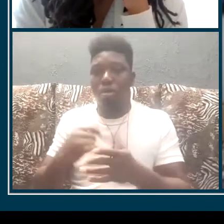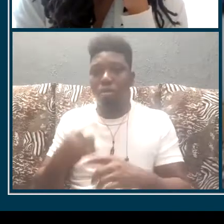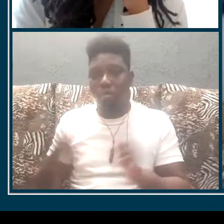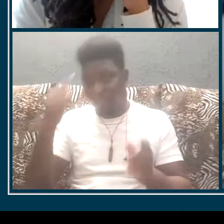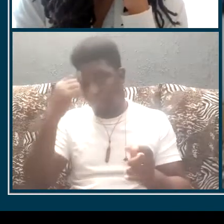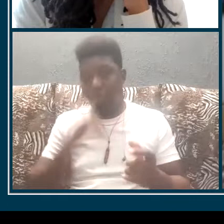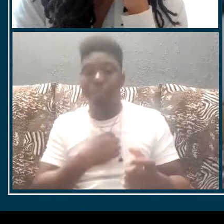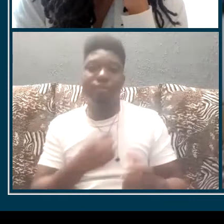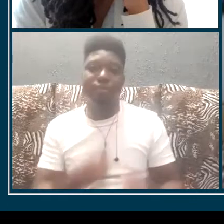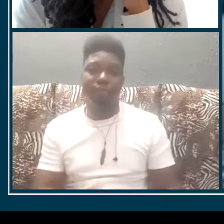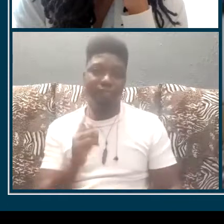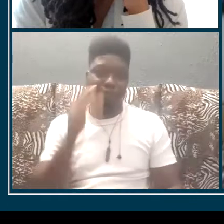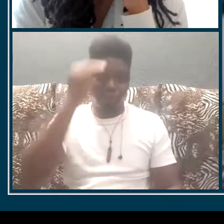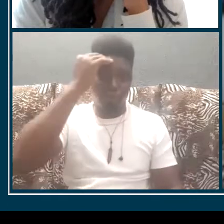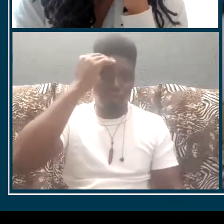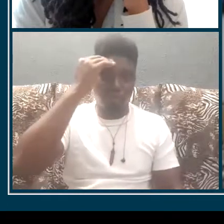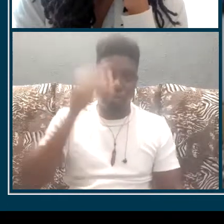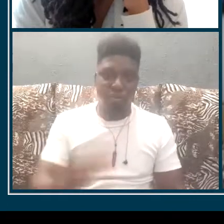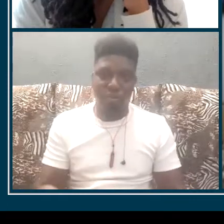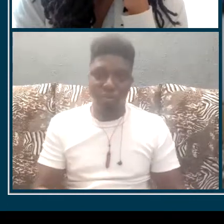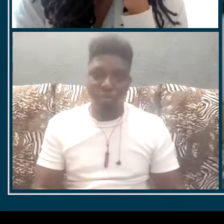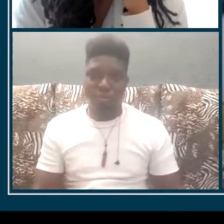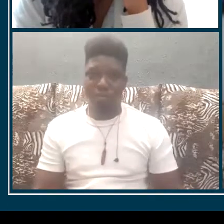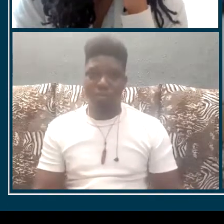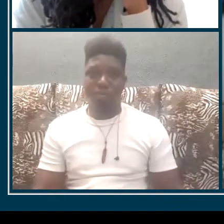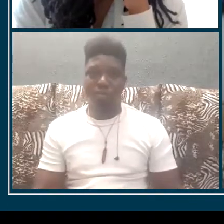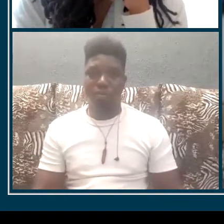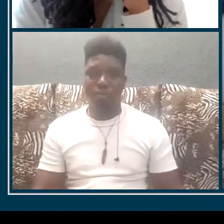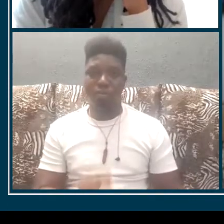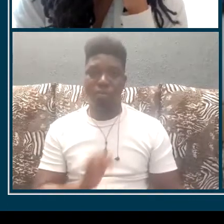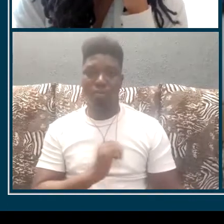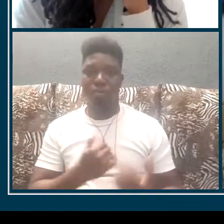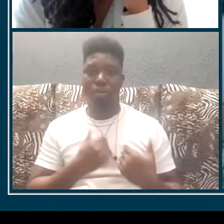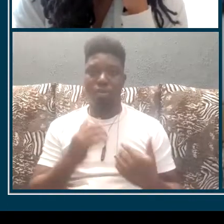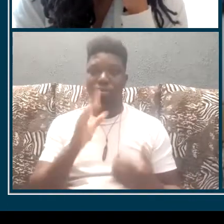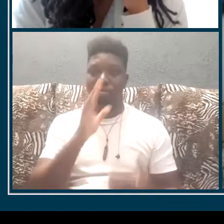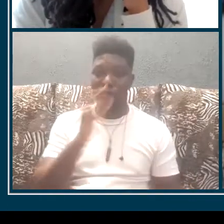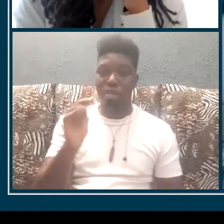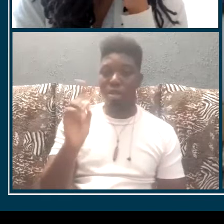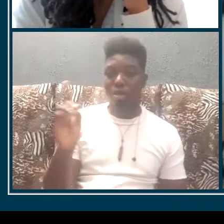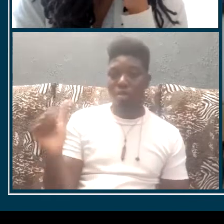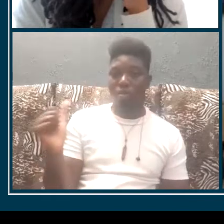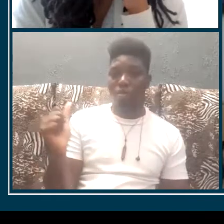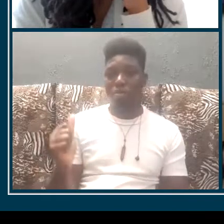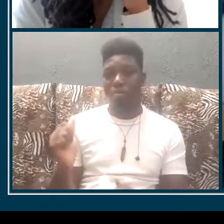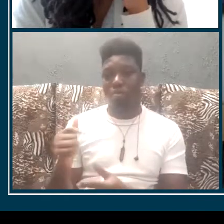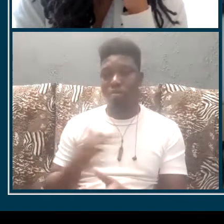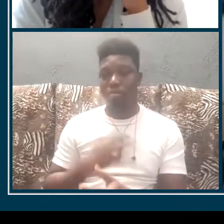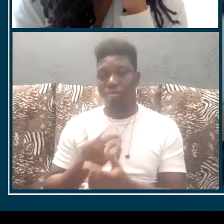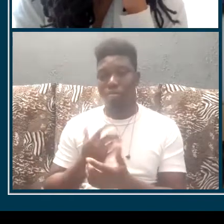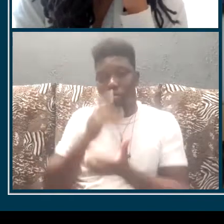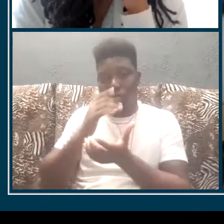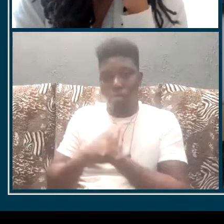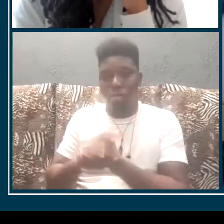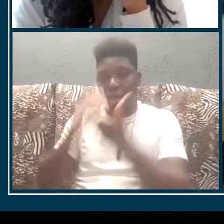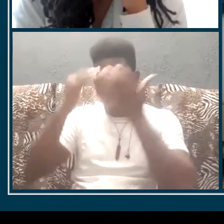again, I've been disabled all my life, so I've lived with that. I don't know what it's like to not be disabled.